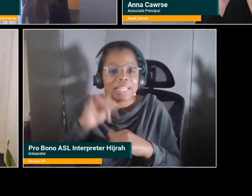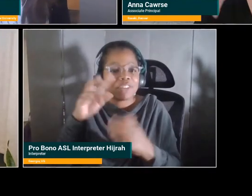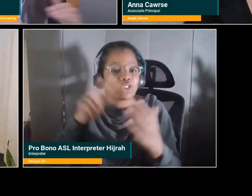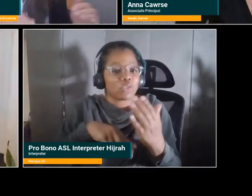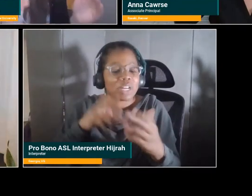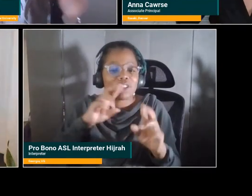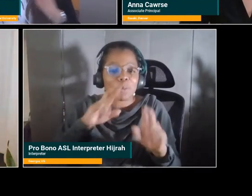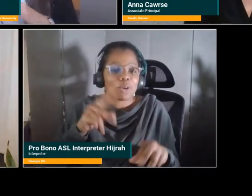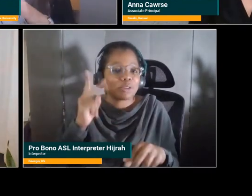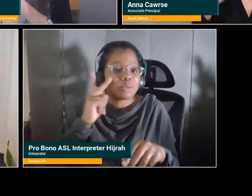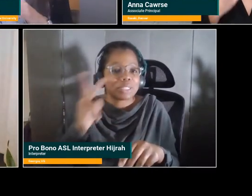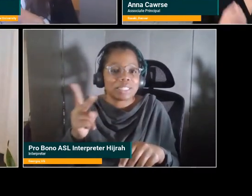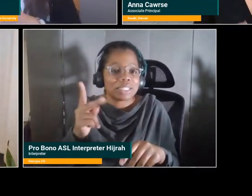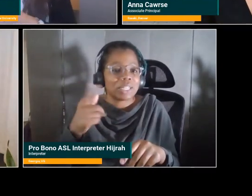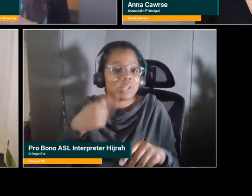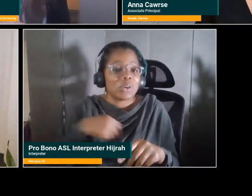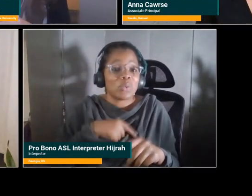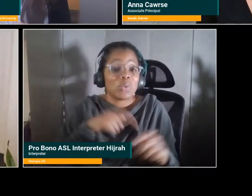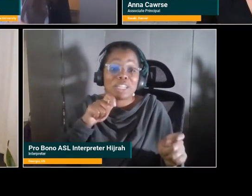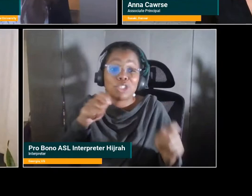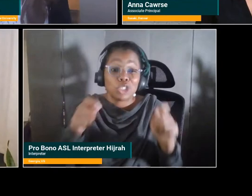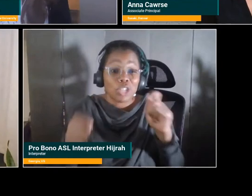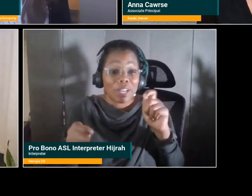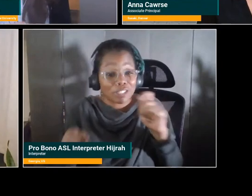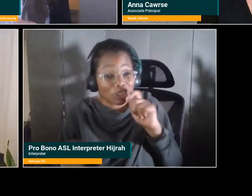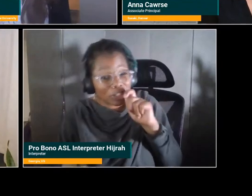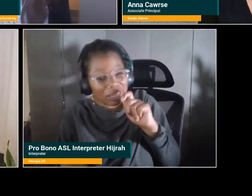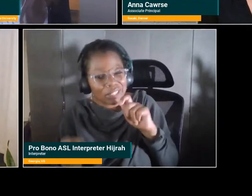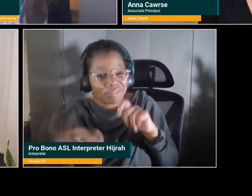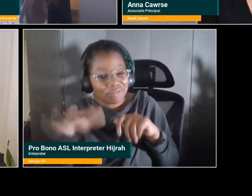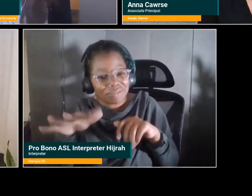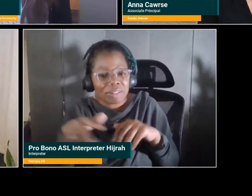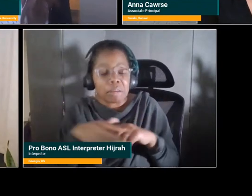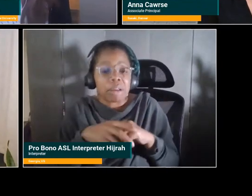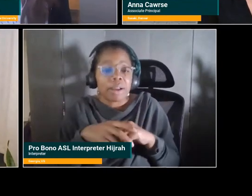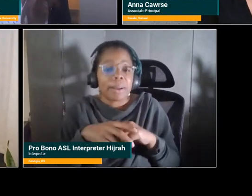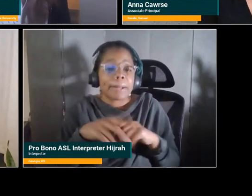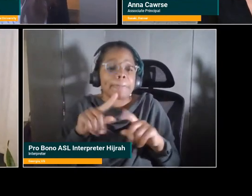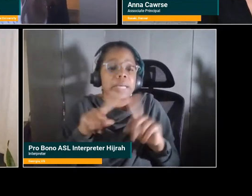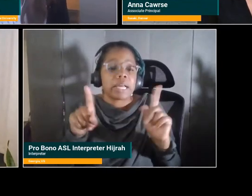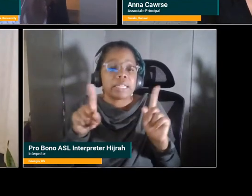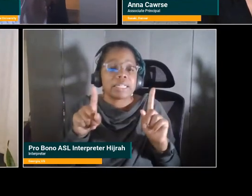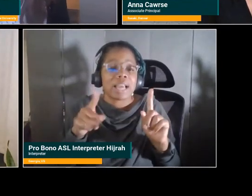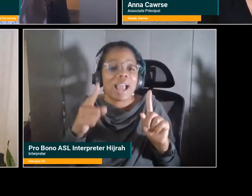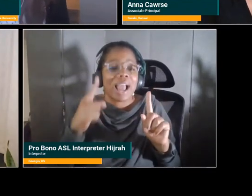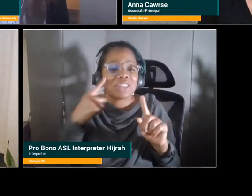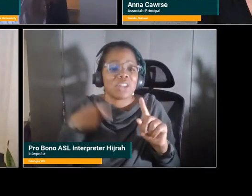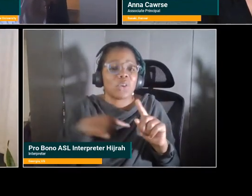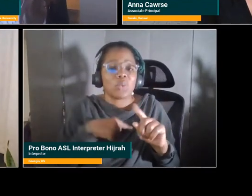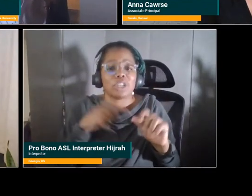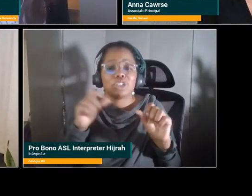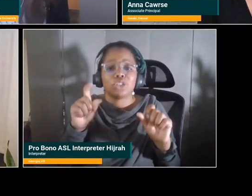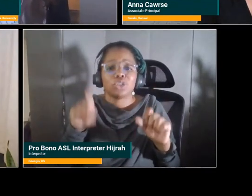reports, you can see that we can change the reality to some extent, but I think we should just, you